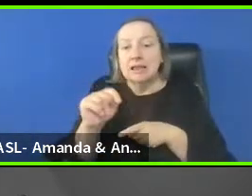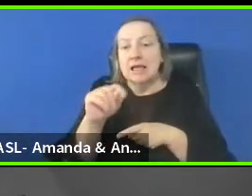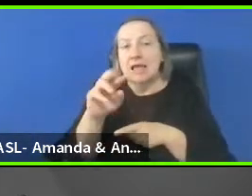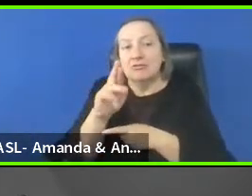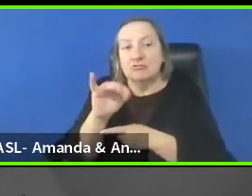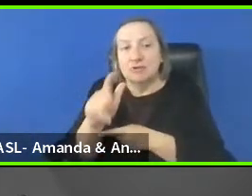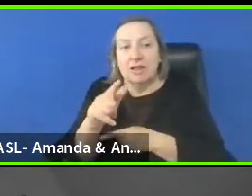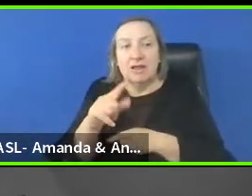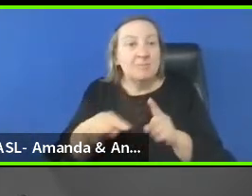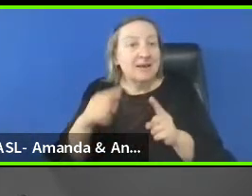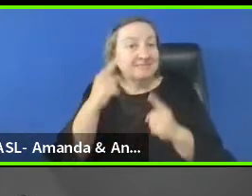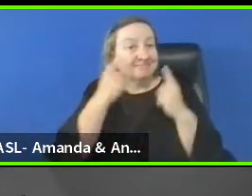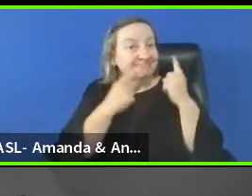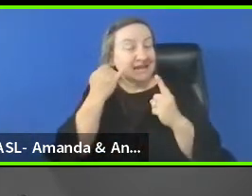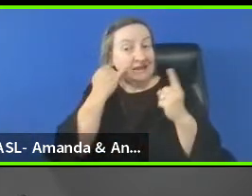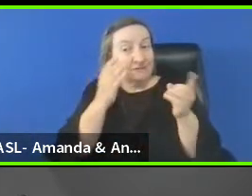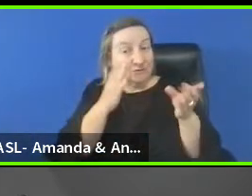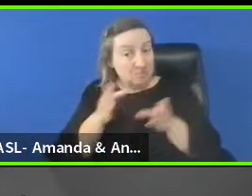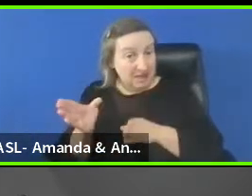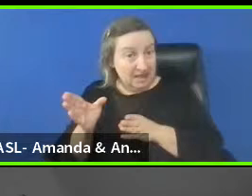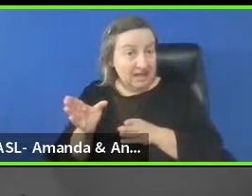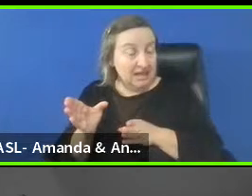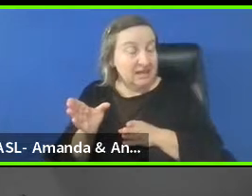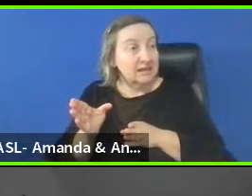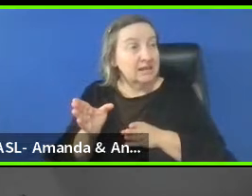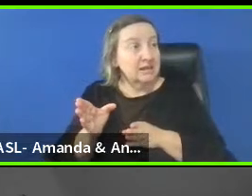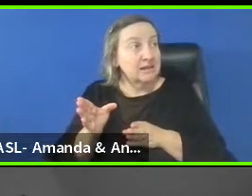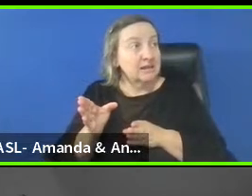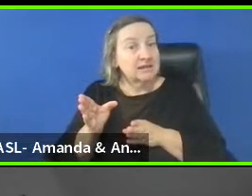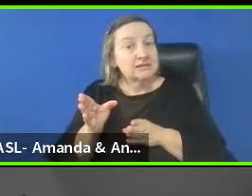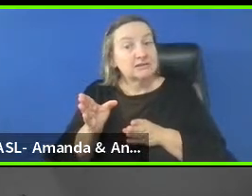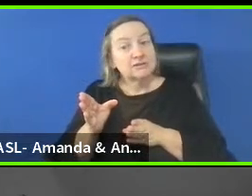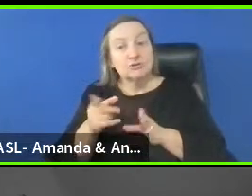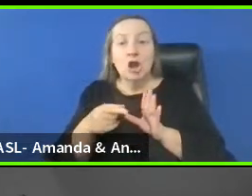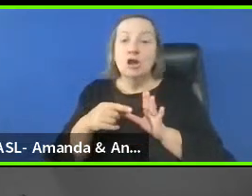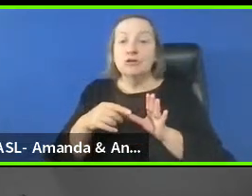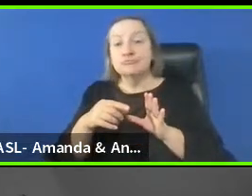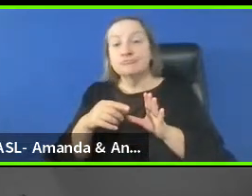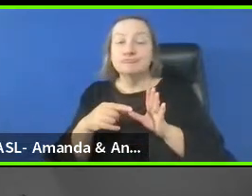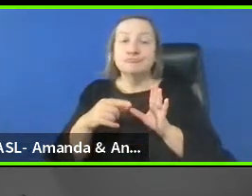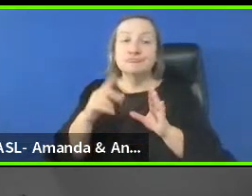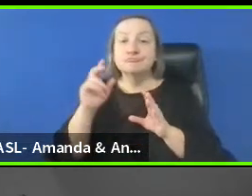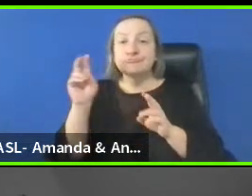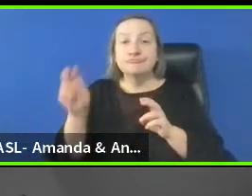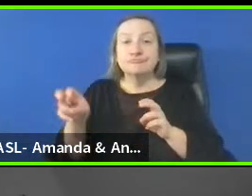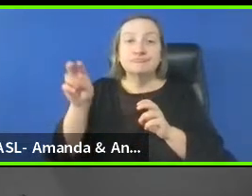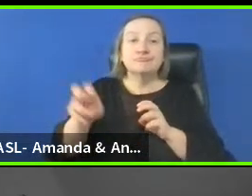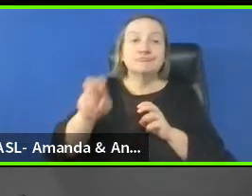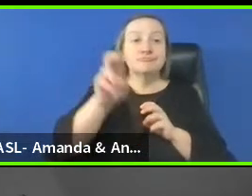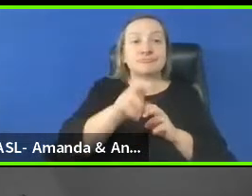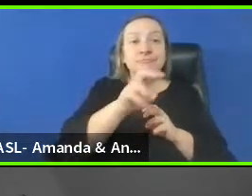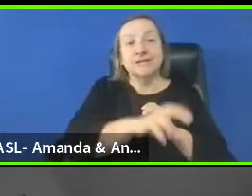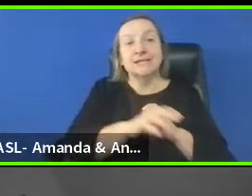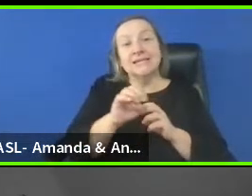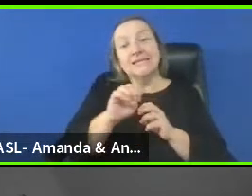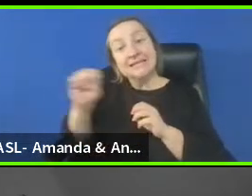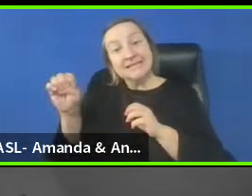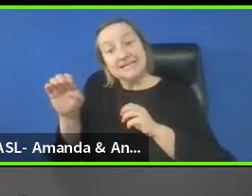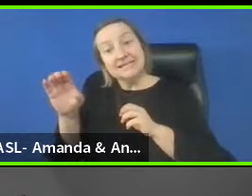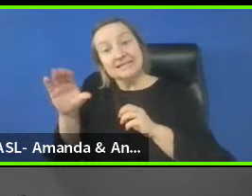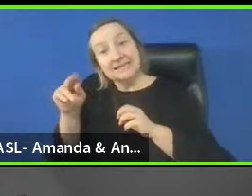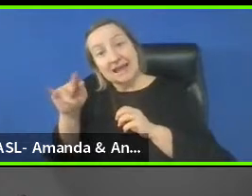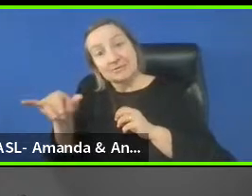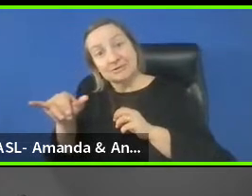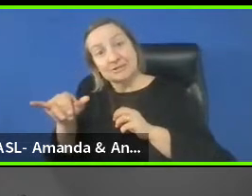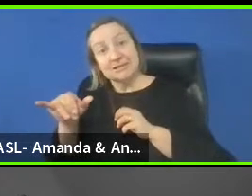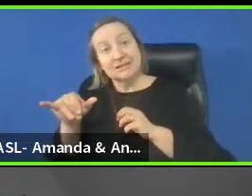is, if you plan to take the roadshow sort of to places in East County or North